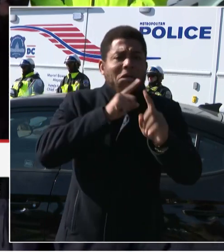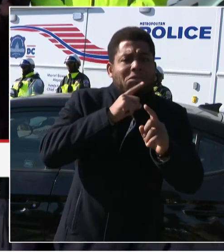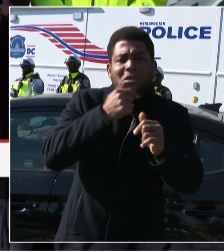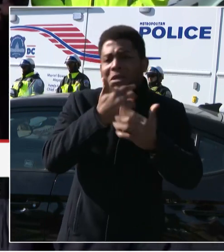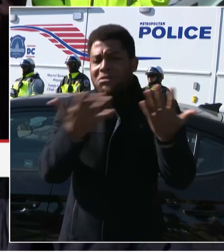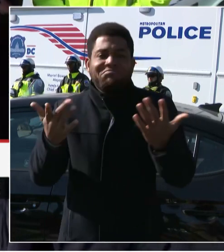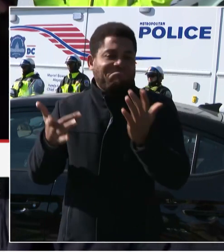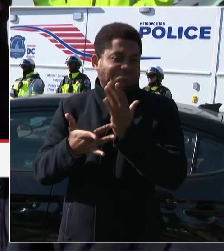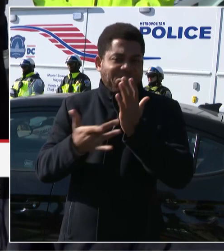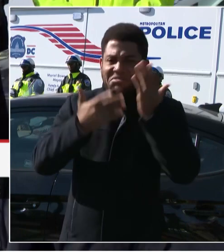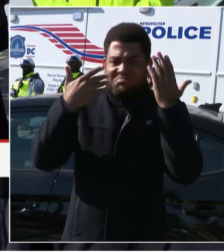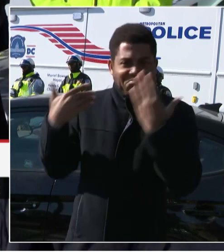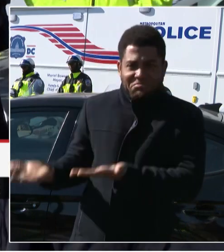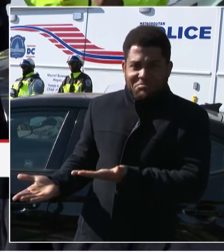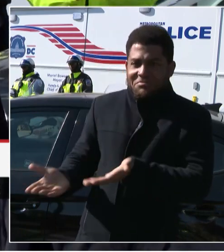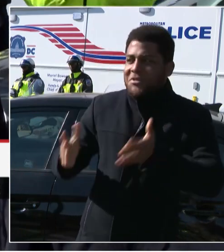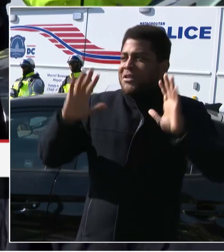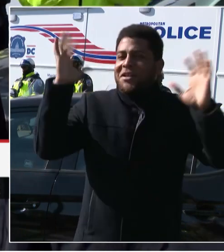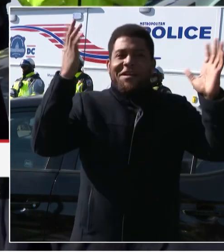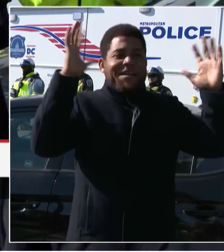Smith.